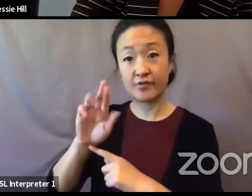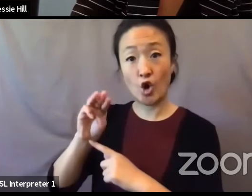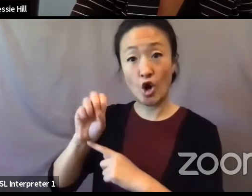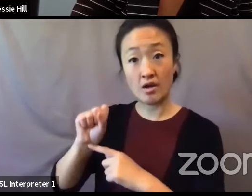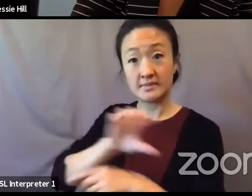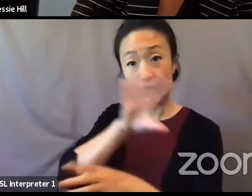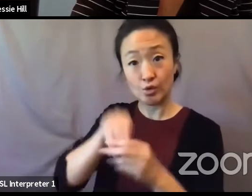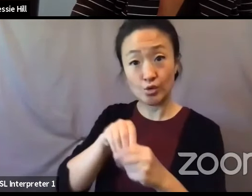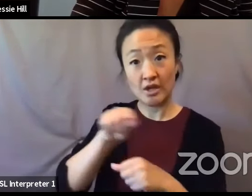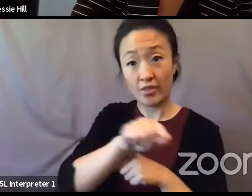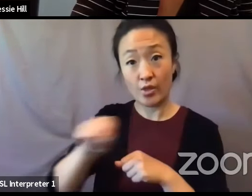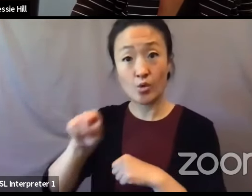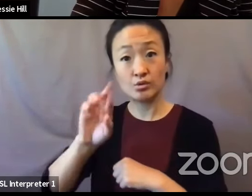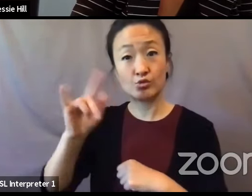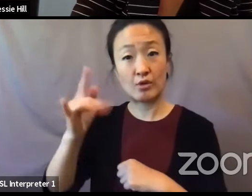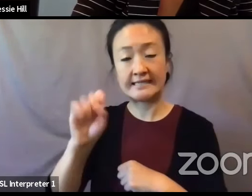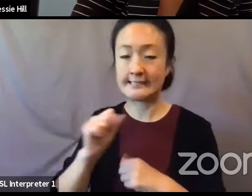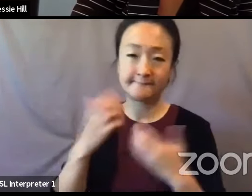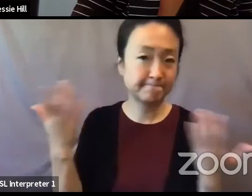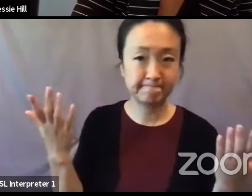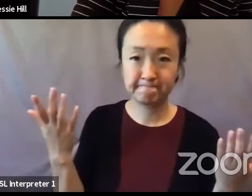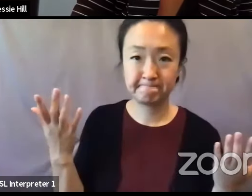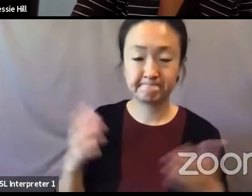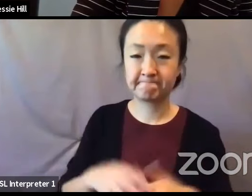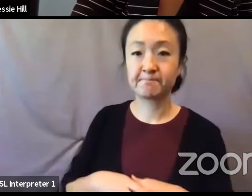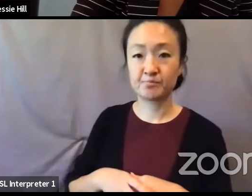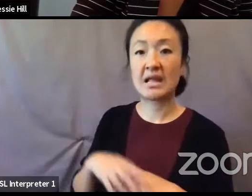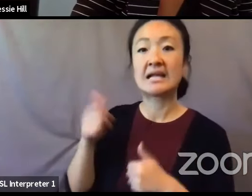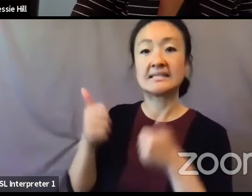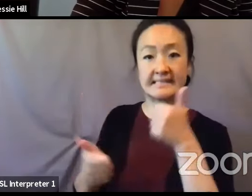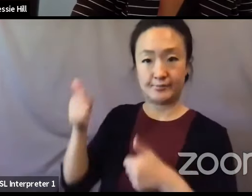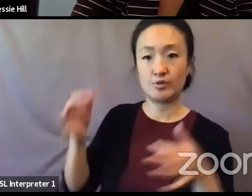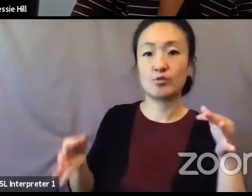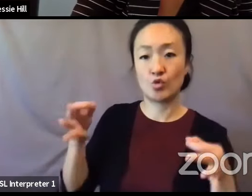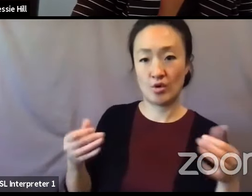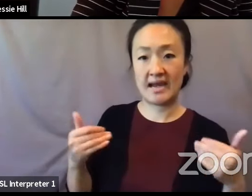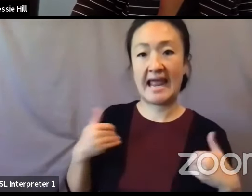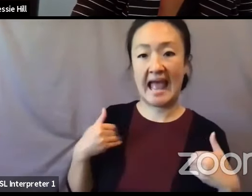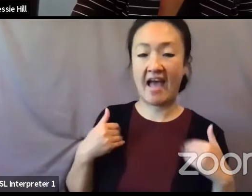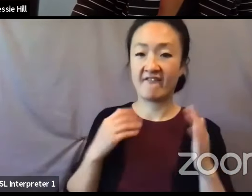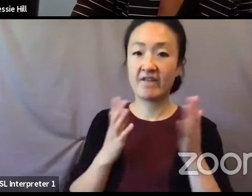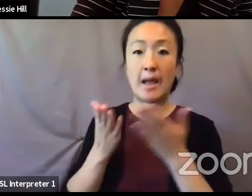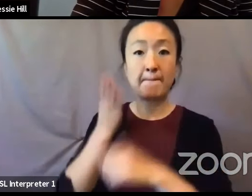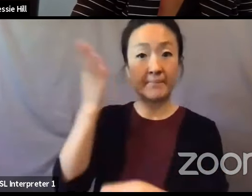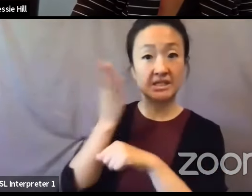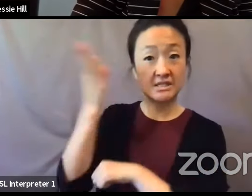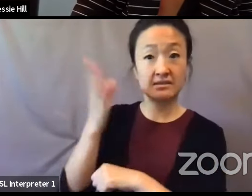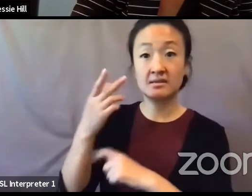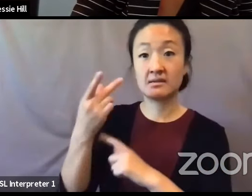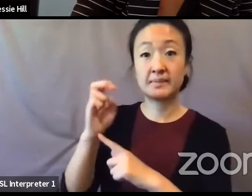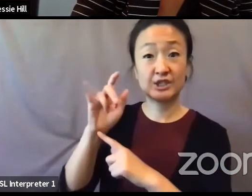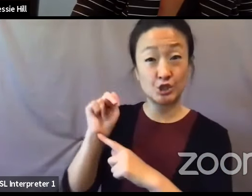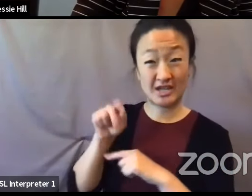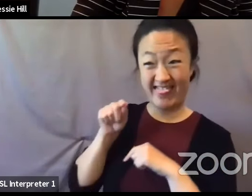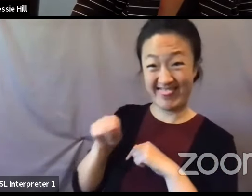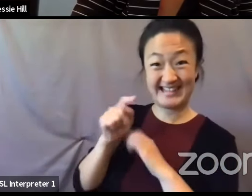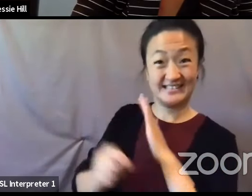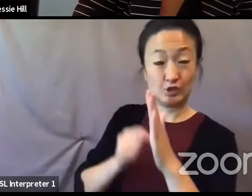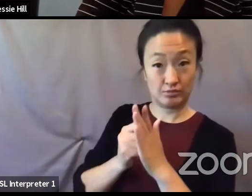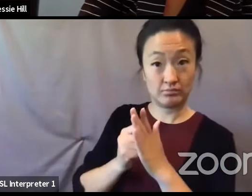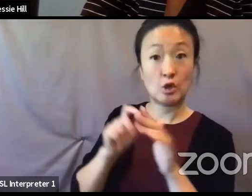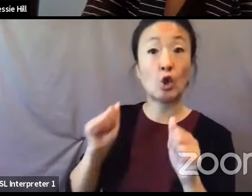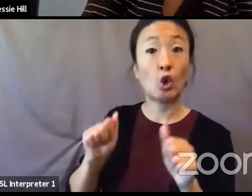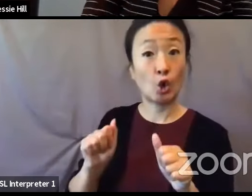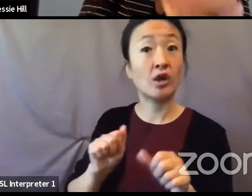rights. The Supreme Court actually had 10 cert petitions pending this term that it could have used to help